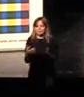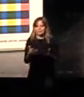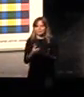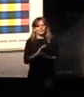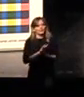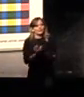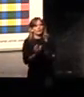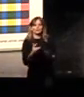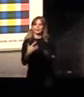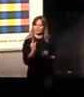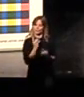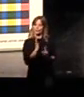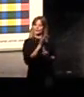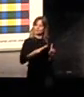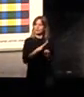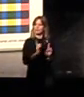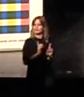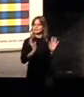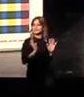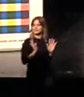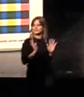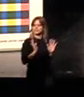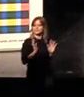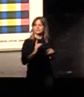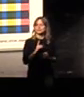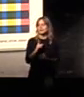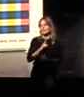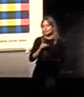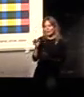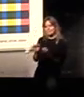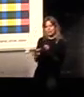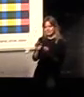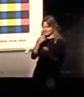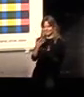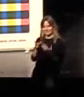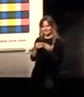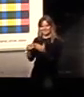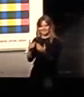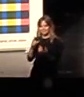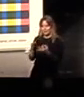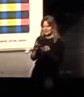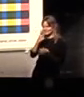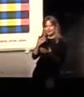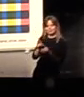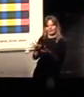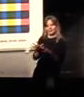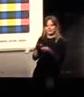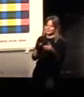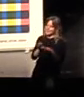bij doen not just leave in one territory en dat is why politics can no longer be just national and then